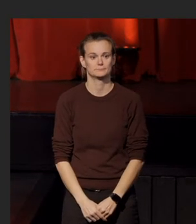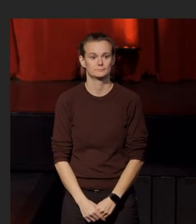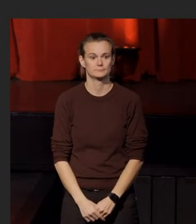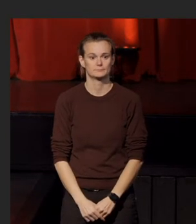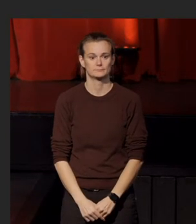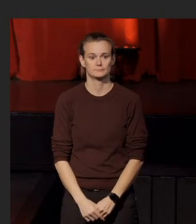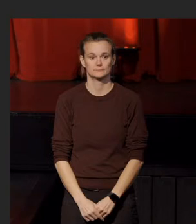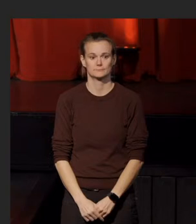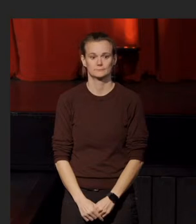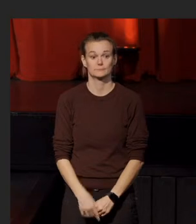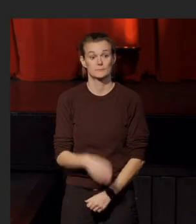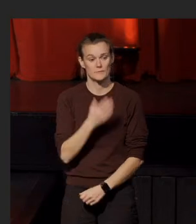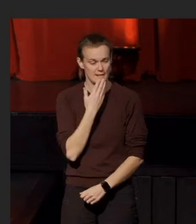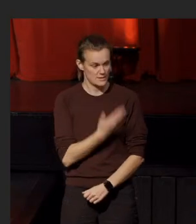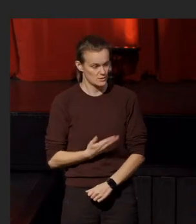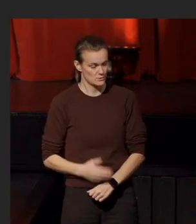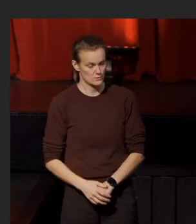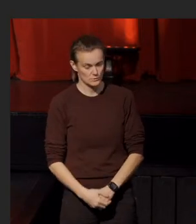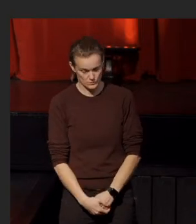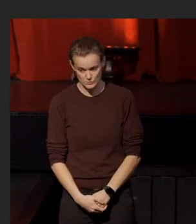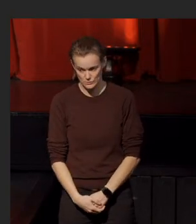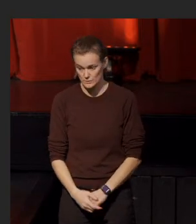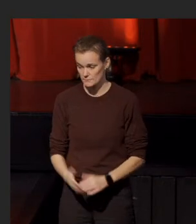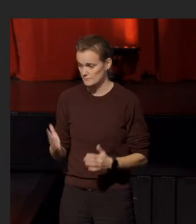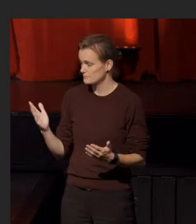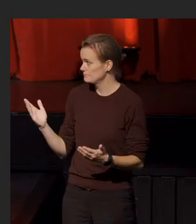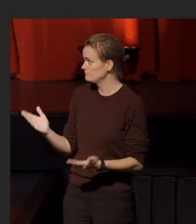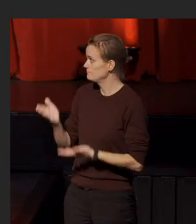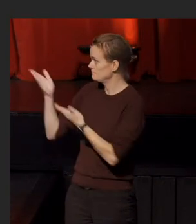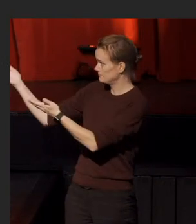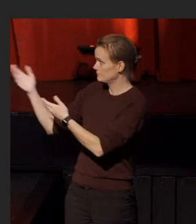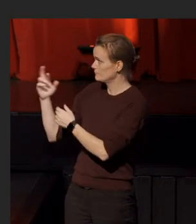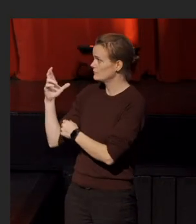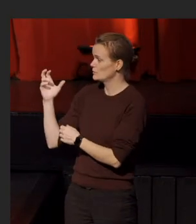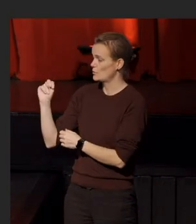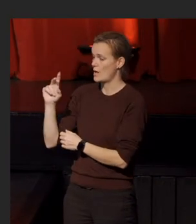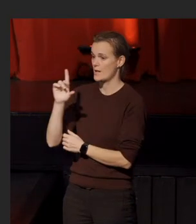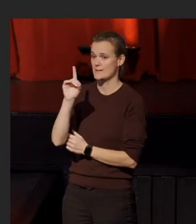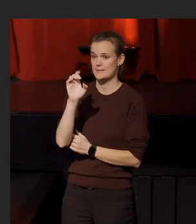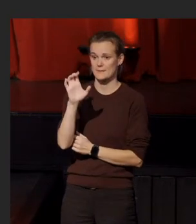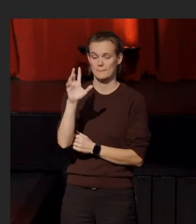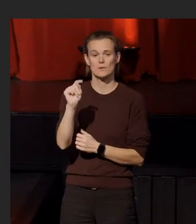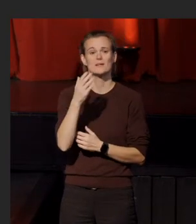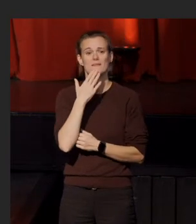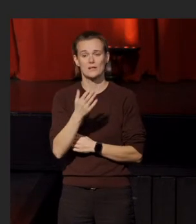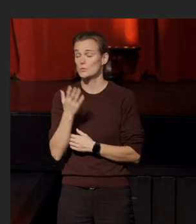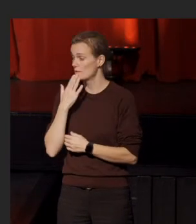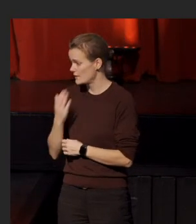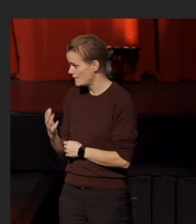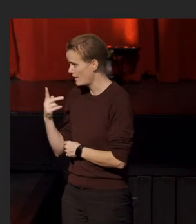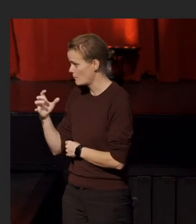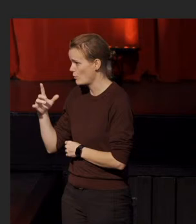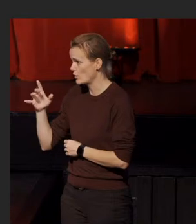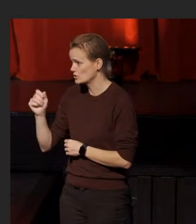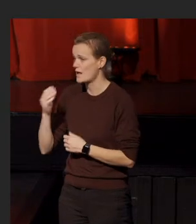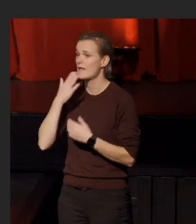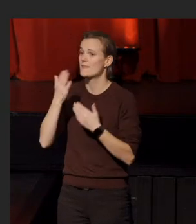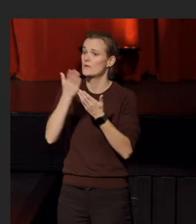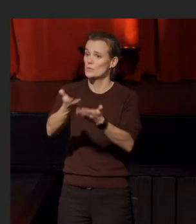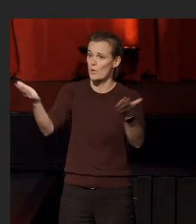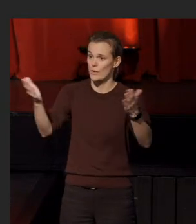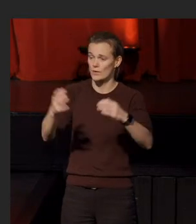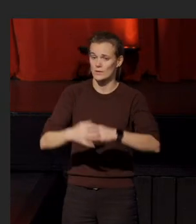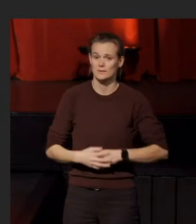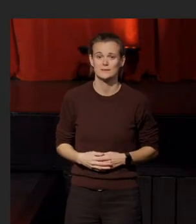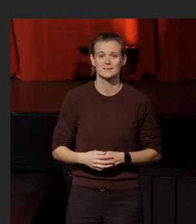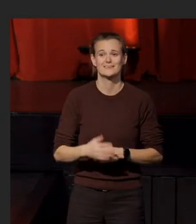Thank you, Ms. Hall-Jamieson. And I'll hand it over to you, Professor Ron Deibert. Thank you. Thank you, Portia. And thank you, everybody, for coming out here tonight. And thanks